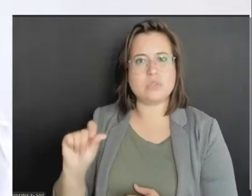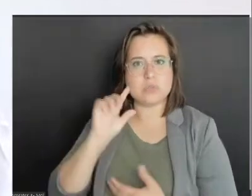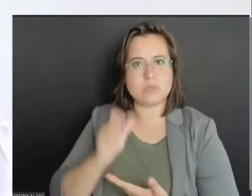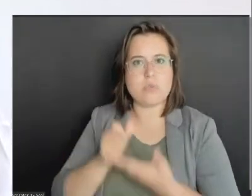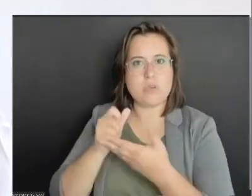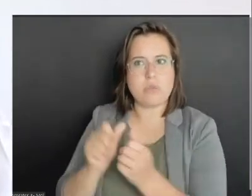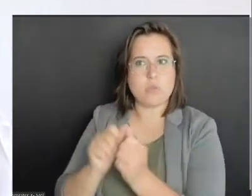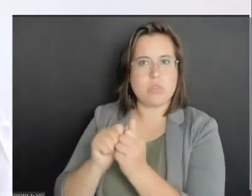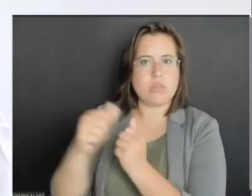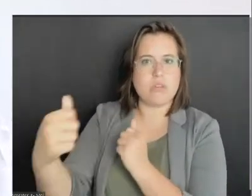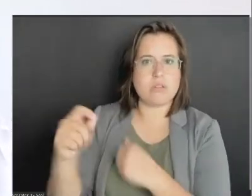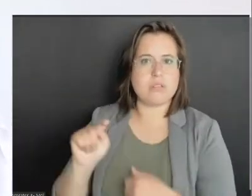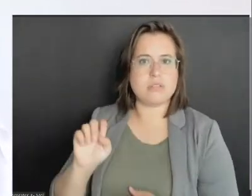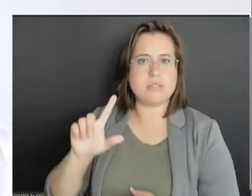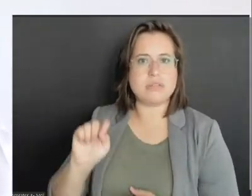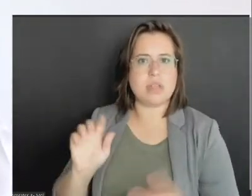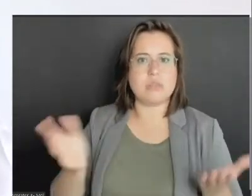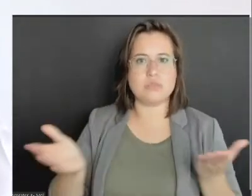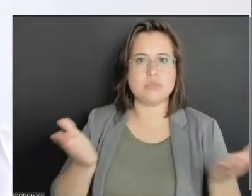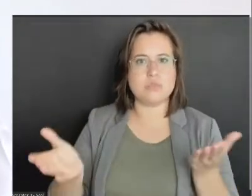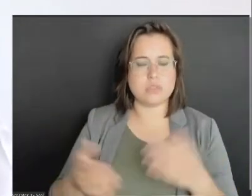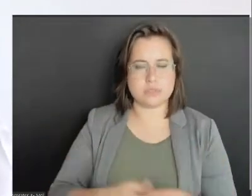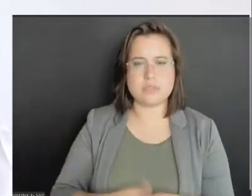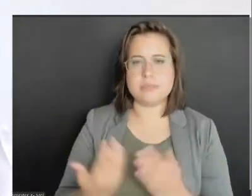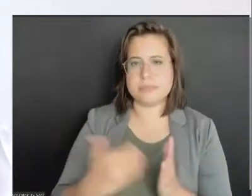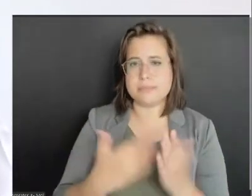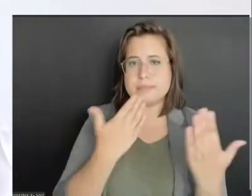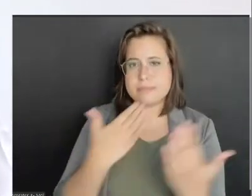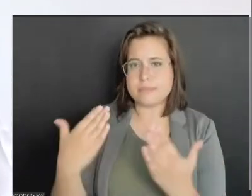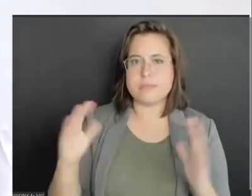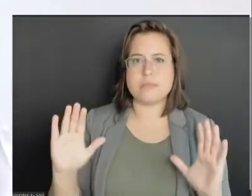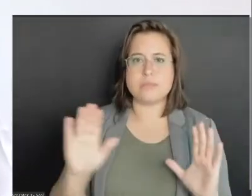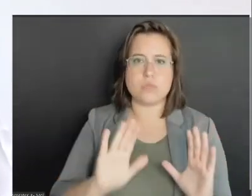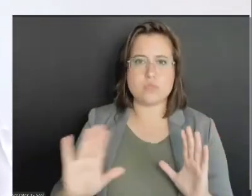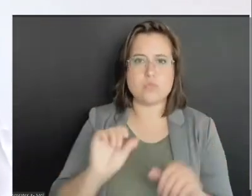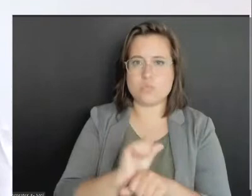teleservices. I want to thank everybody for all the work they've done, and